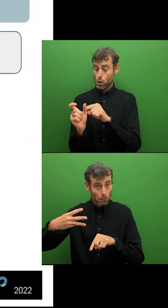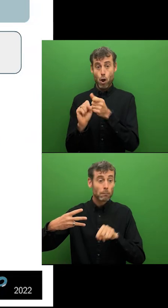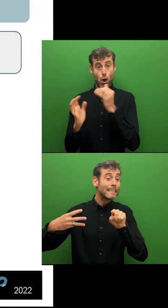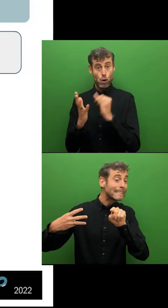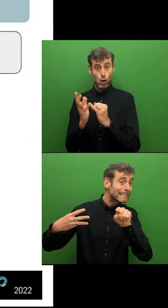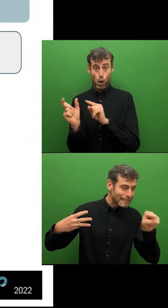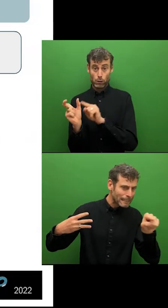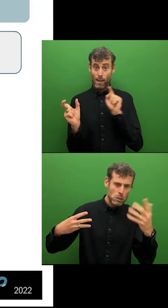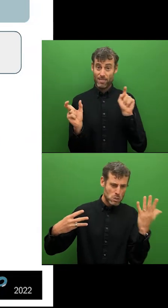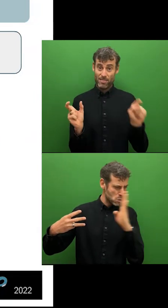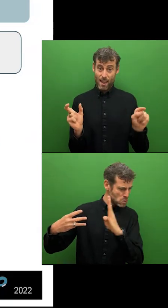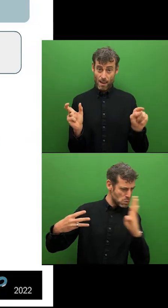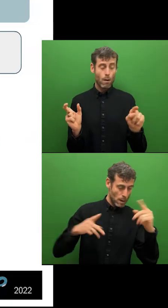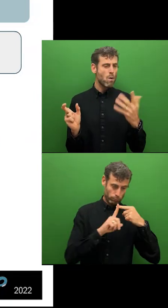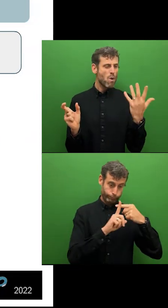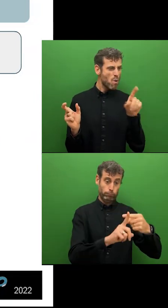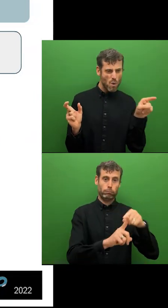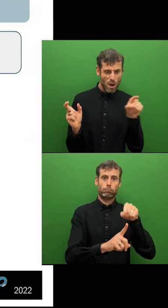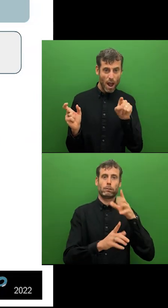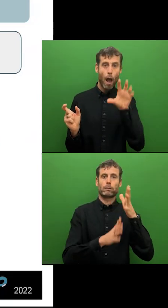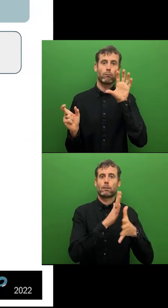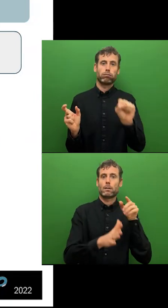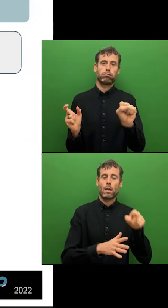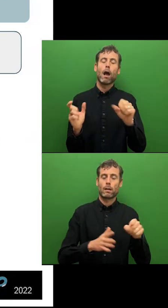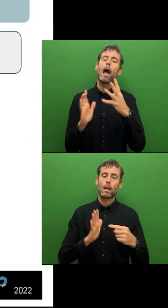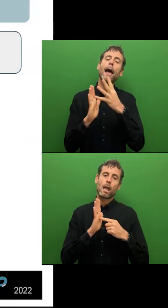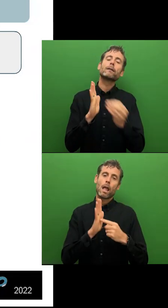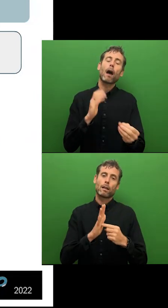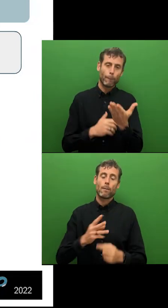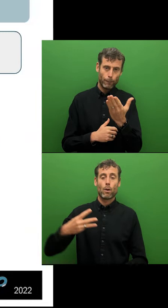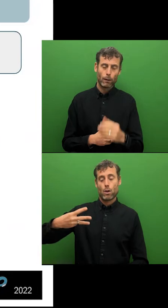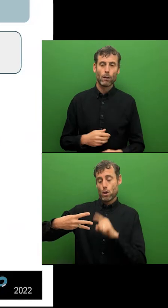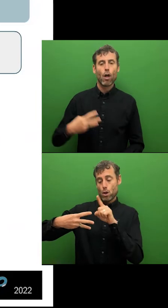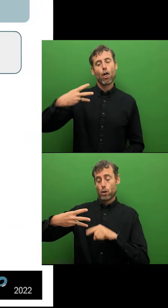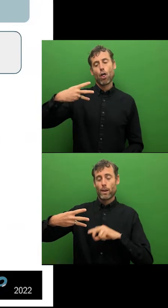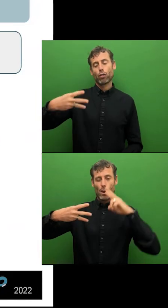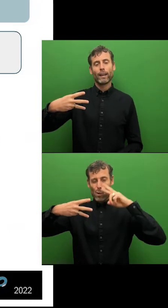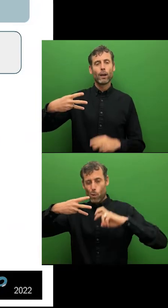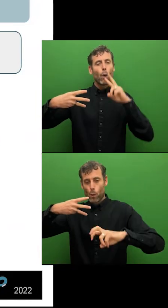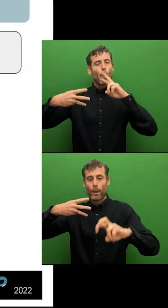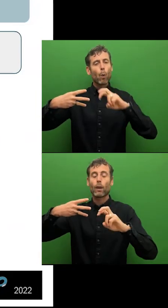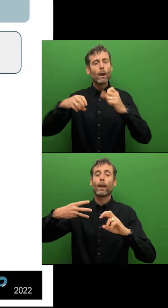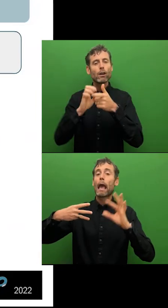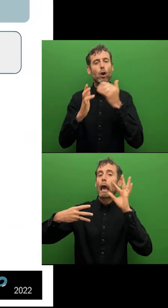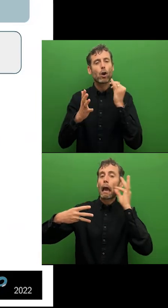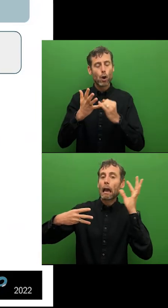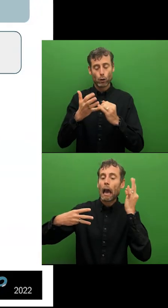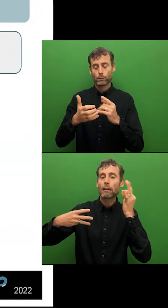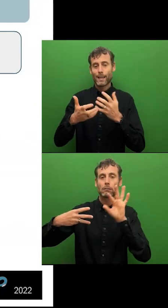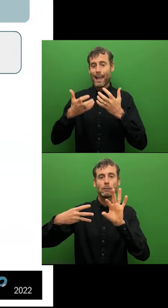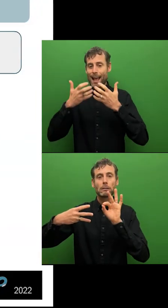and if so, localize the sign gloss. For example, Given 3 query glosses,